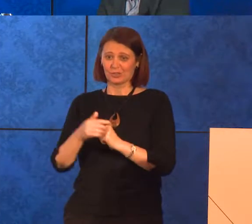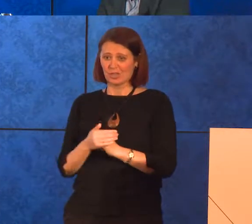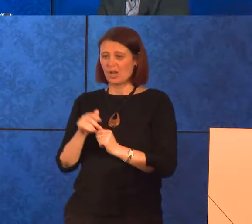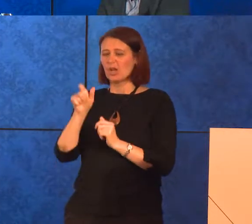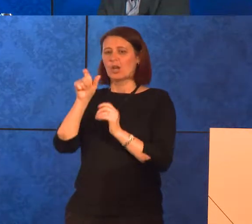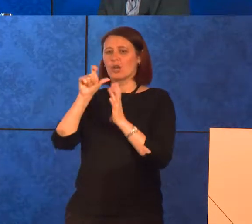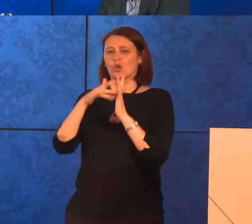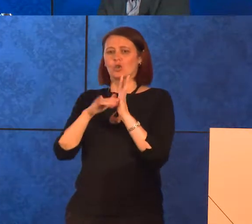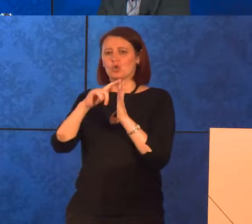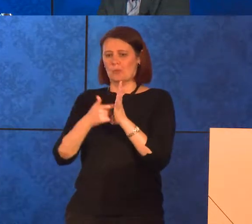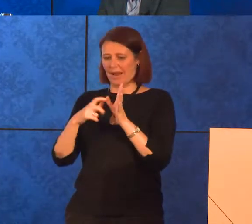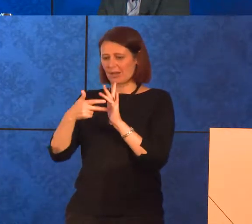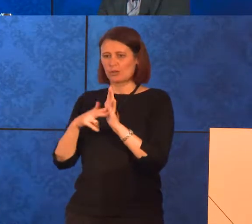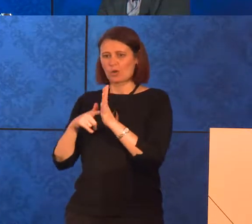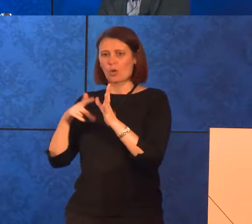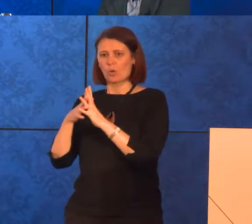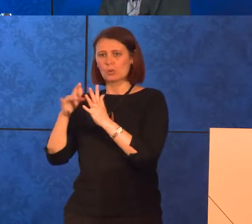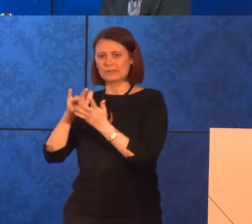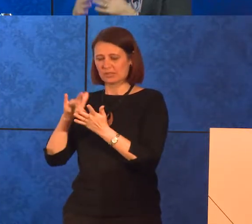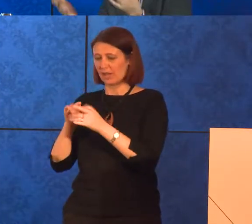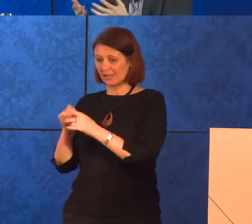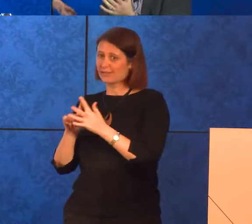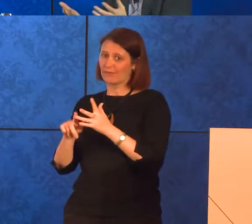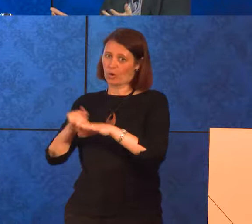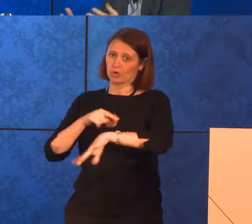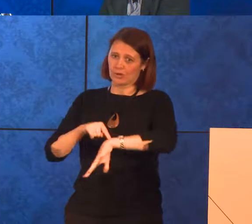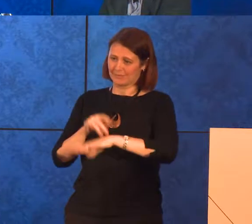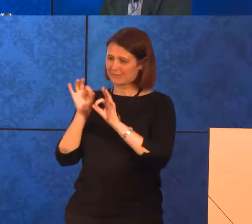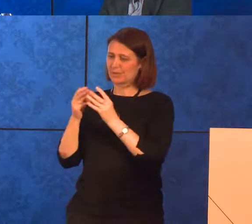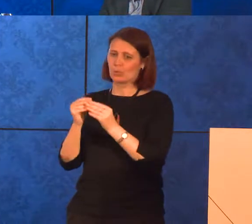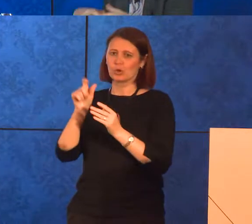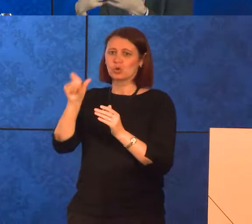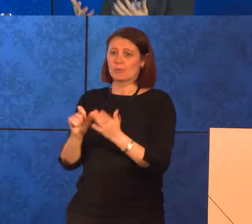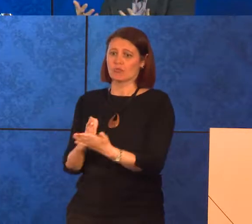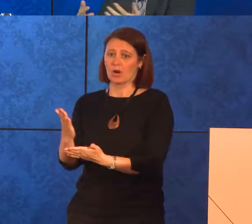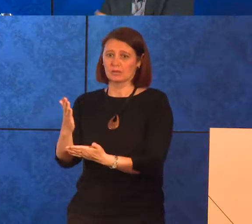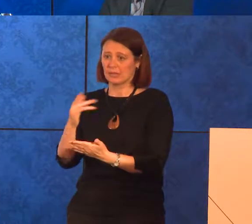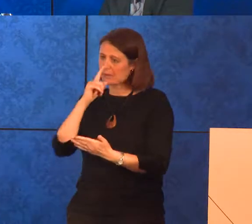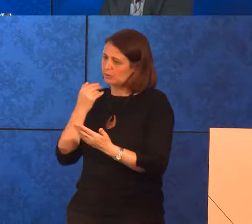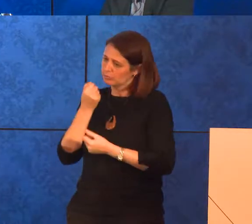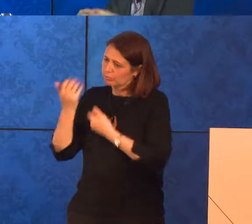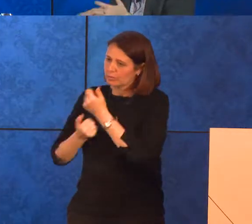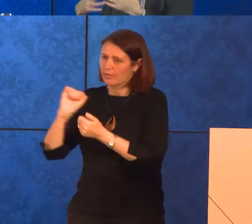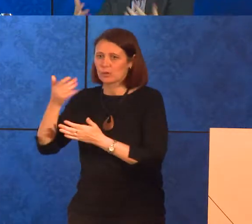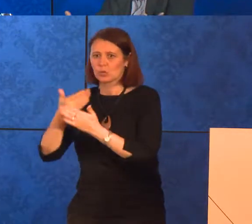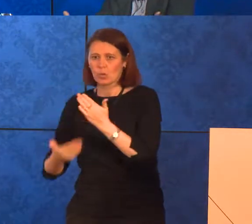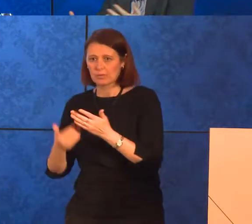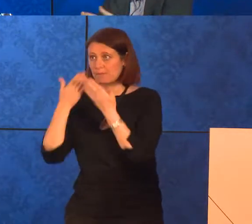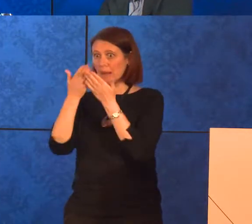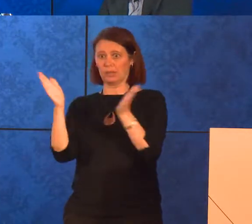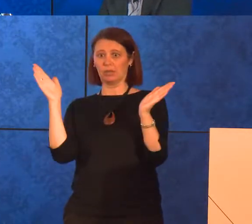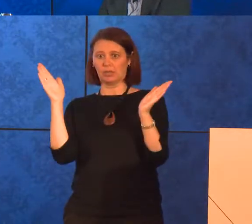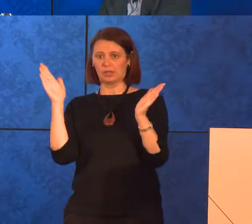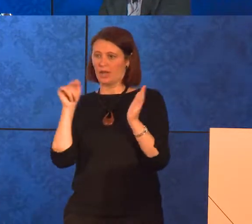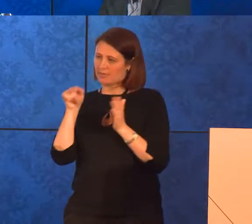Law Centre we've done for a long time is recognise that particularly in the areas of consumer rights, people telling their stories publicly is the way